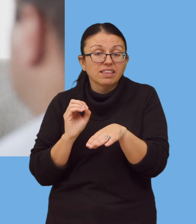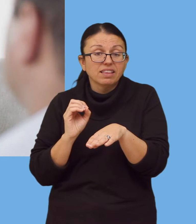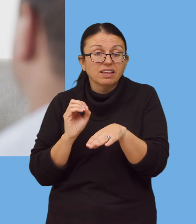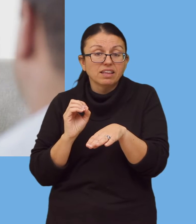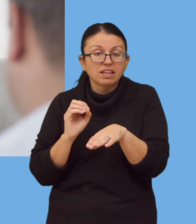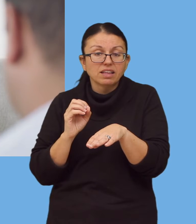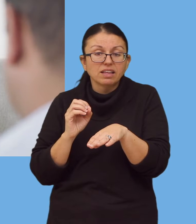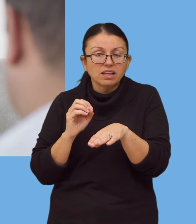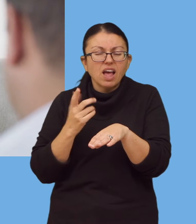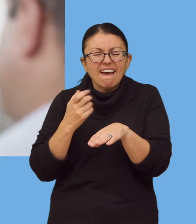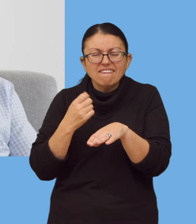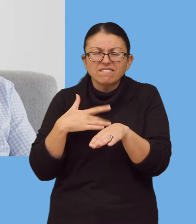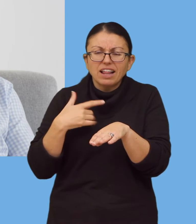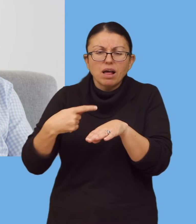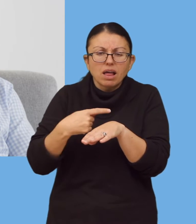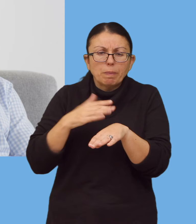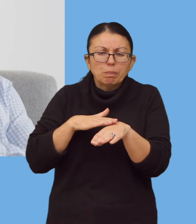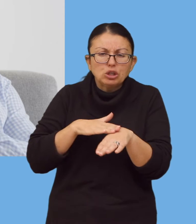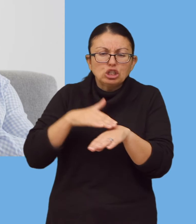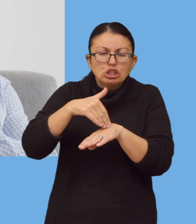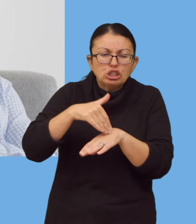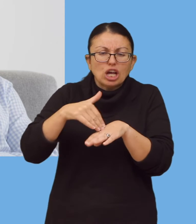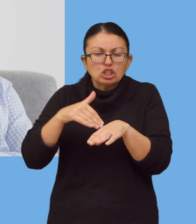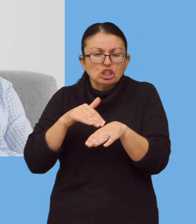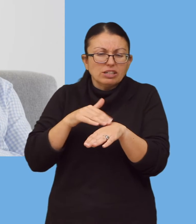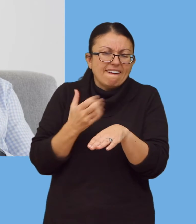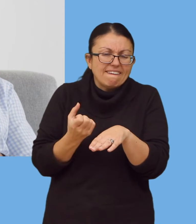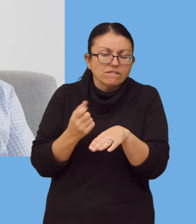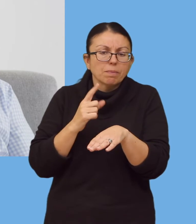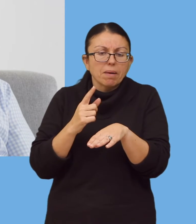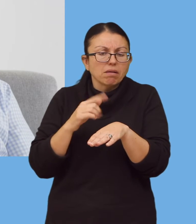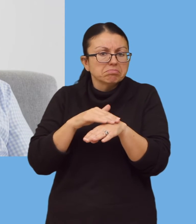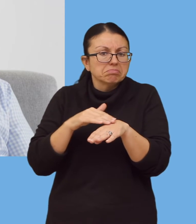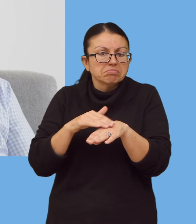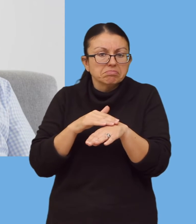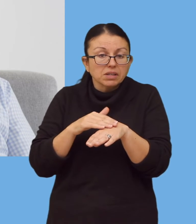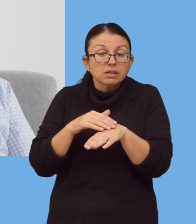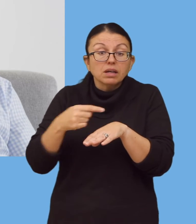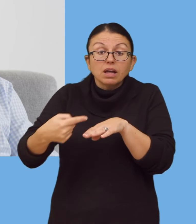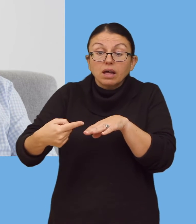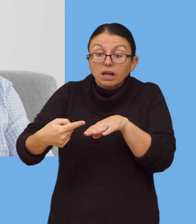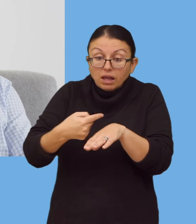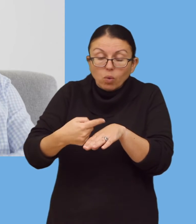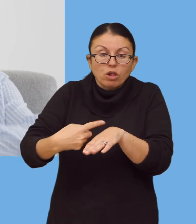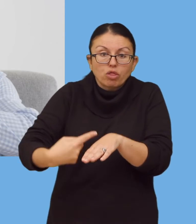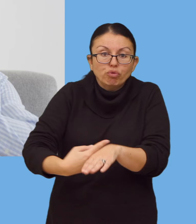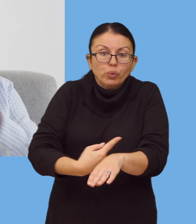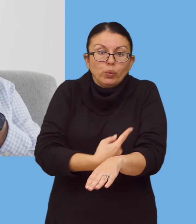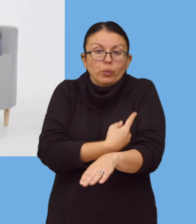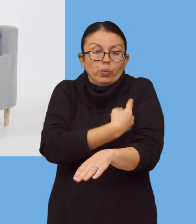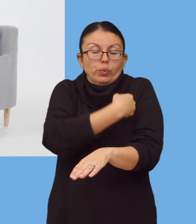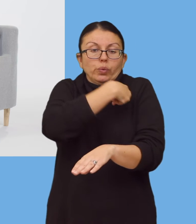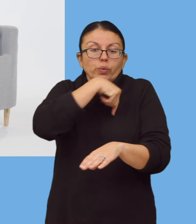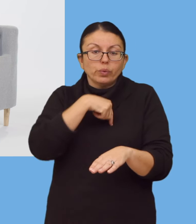from a bit of touching and pressure. As the medicine goes in, some people can feel a bit of a prickly sensation. The medicine travels from up the arm